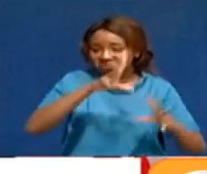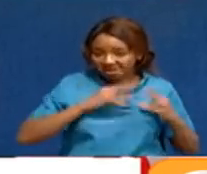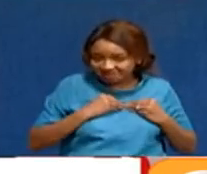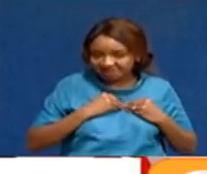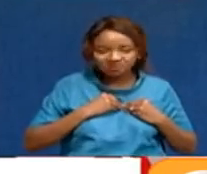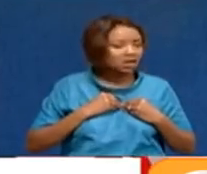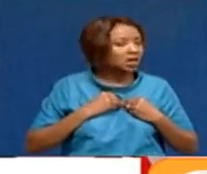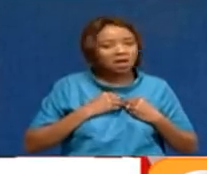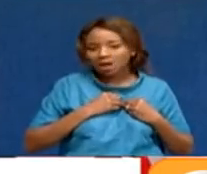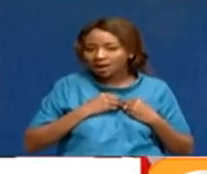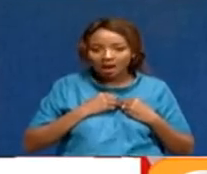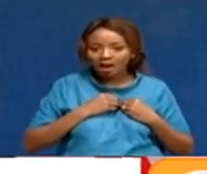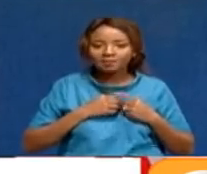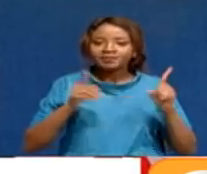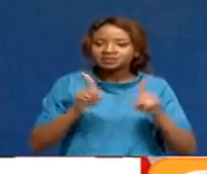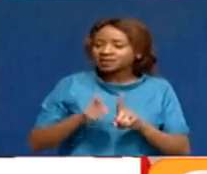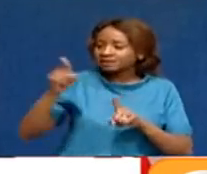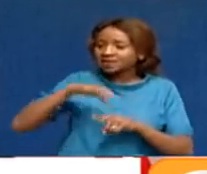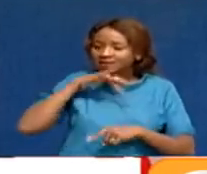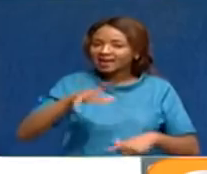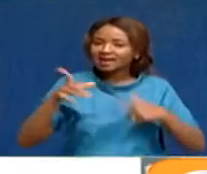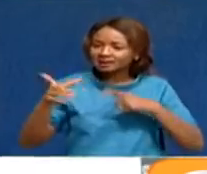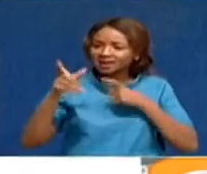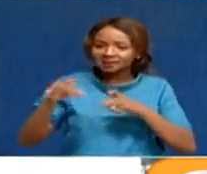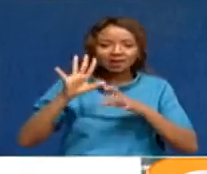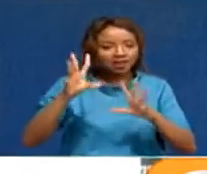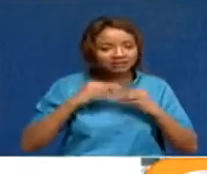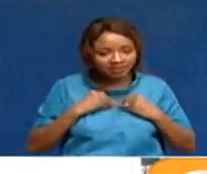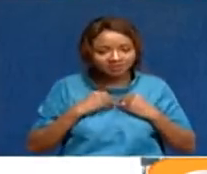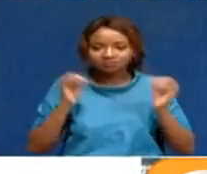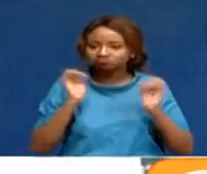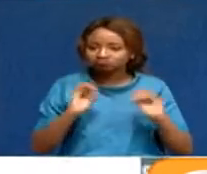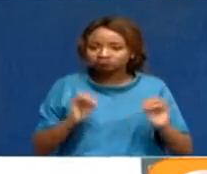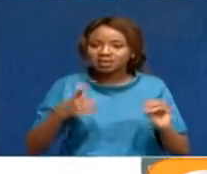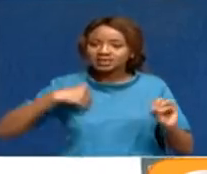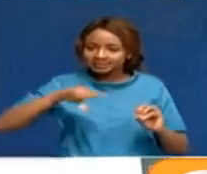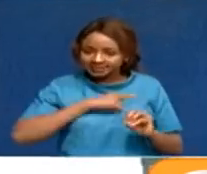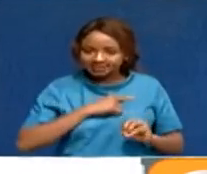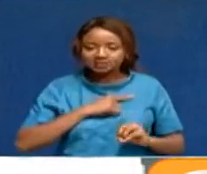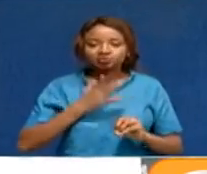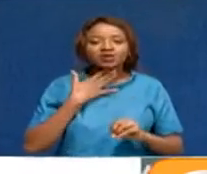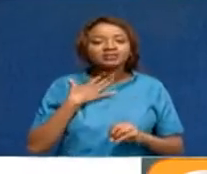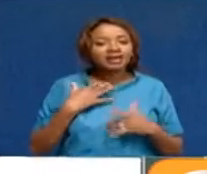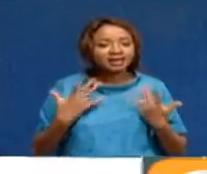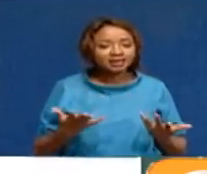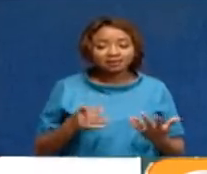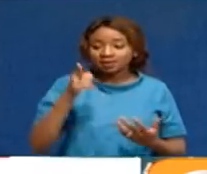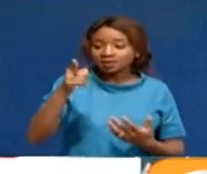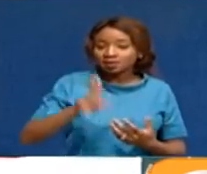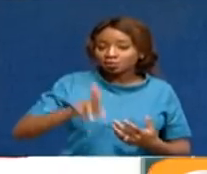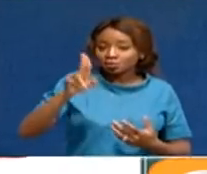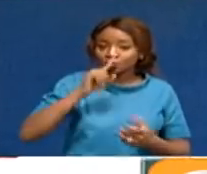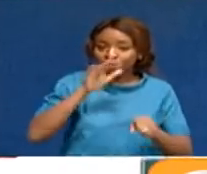naye baba Raila Amolo Odinga atusiwe. Hizi kupitia mlango wa Azimio, tunataka yale ambao Uhuru alikuwa